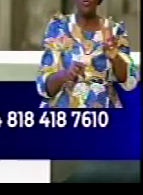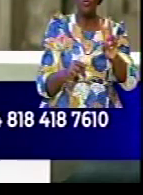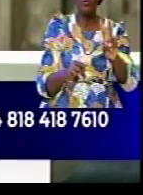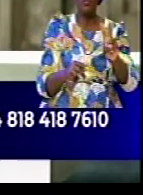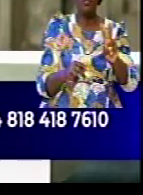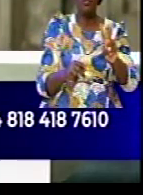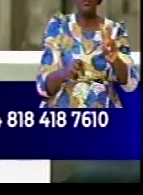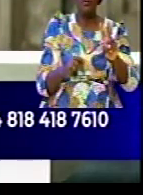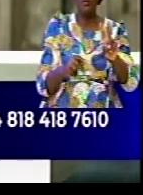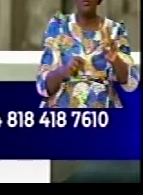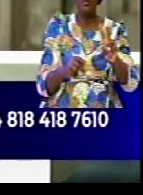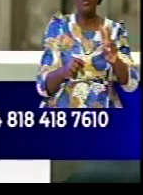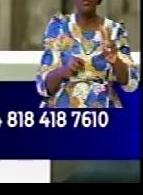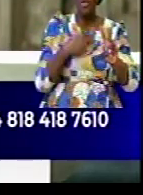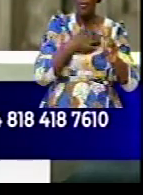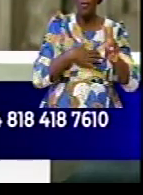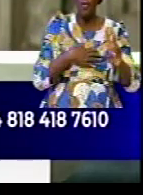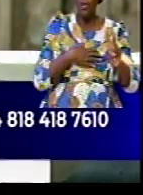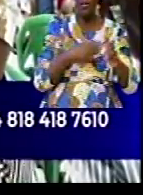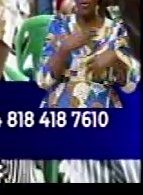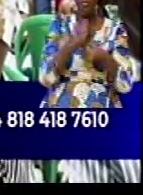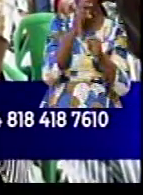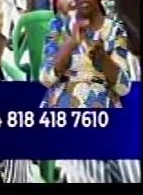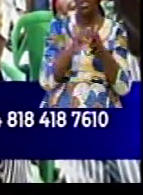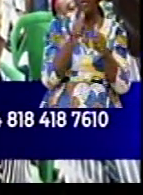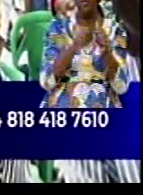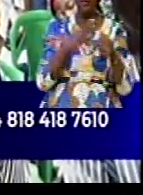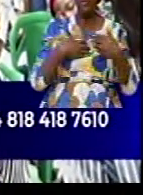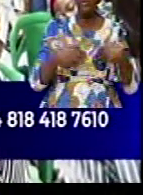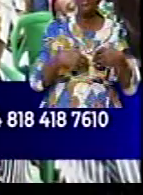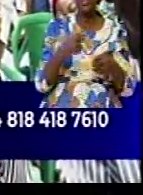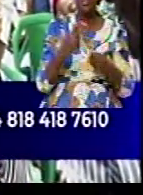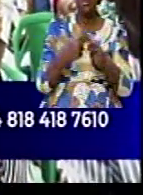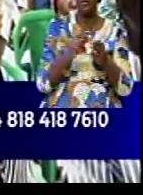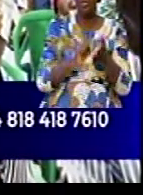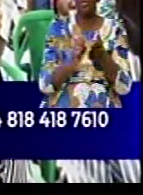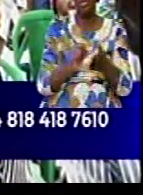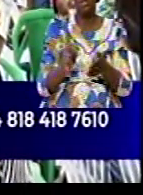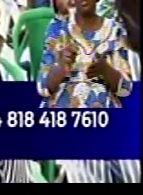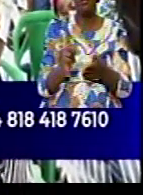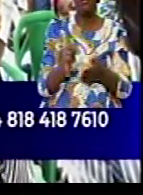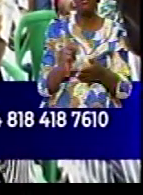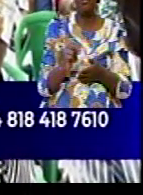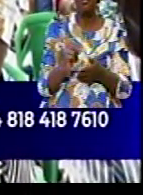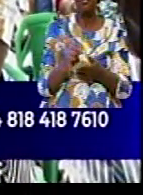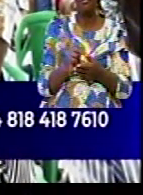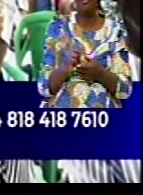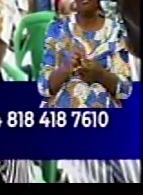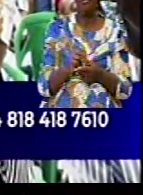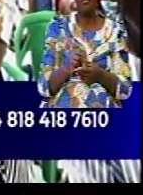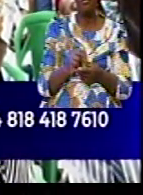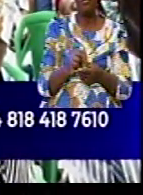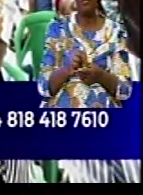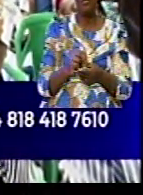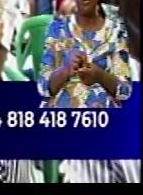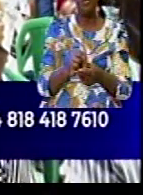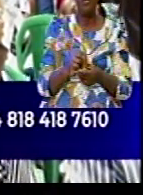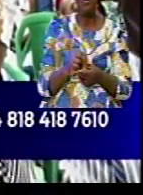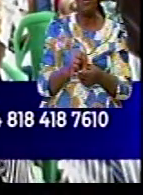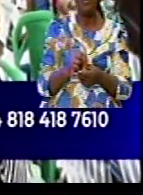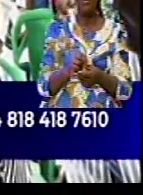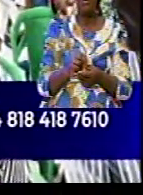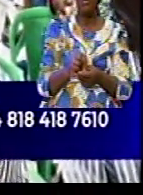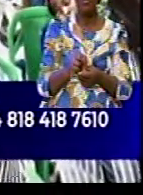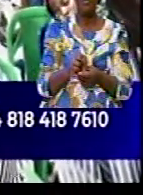Okay, all one is true, but all two, you are true too. Make sure that everybody has been attended to. I see some people